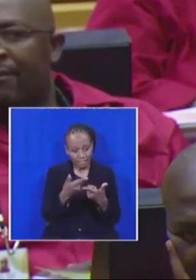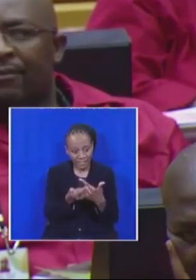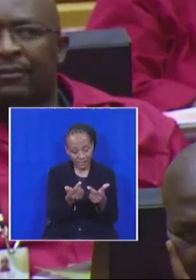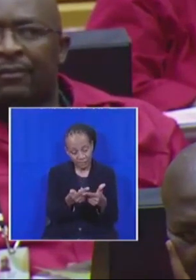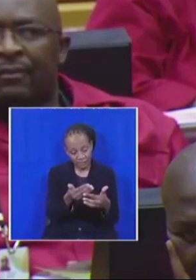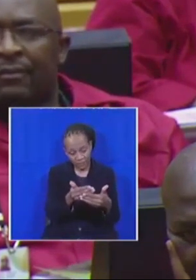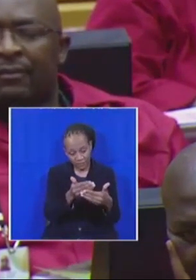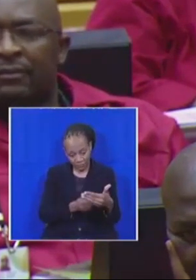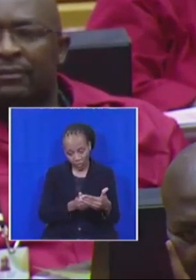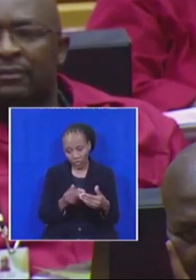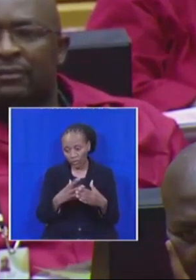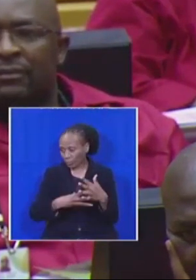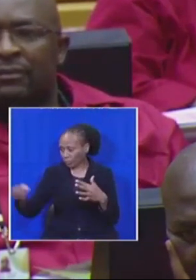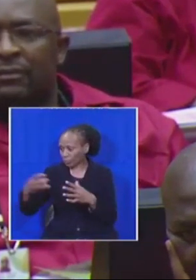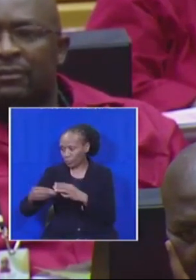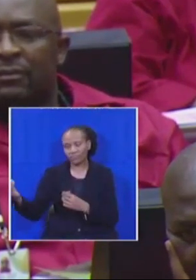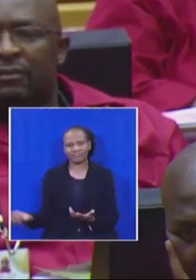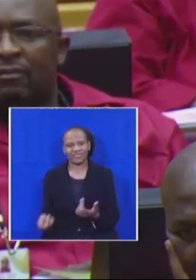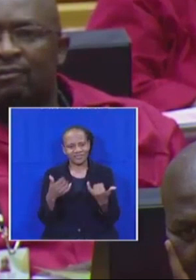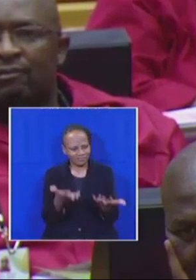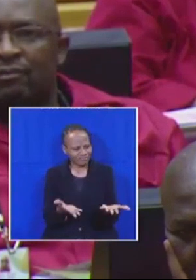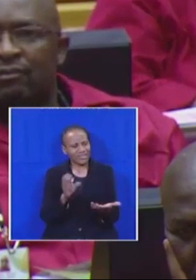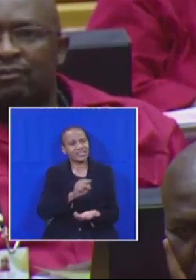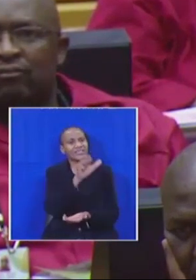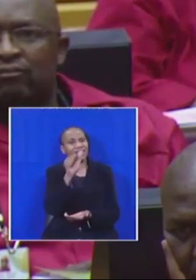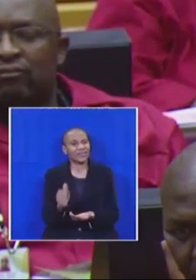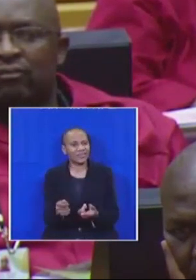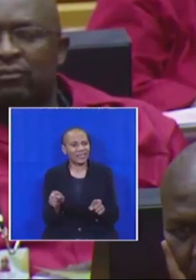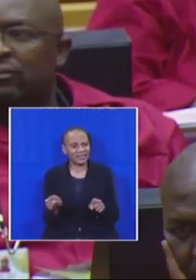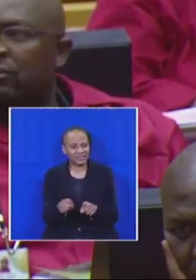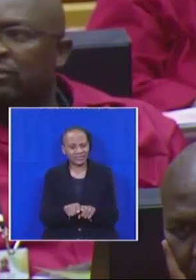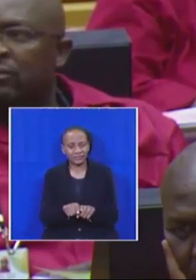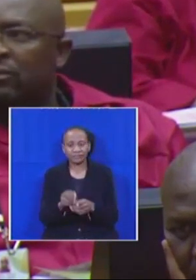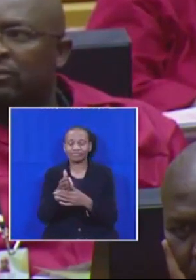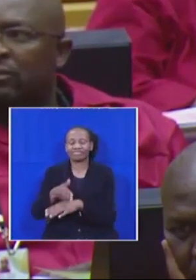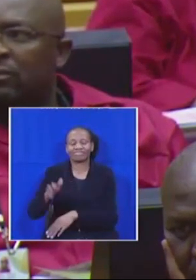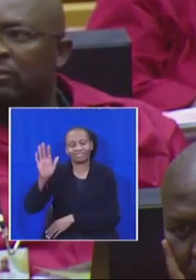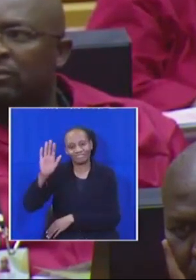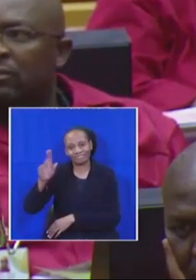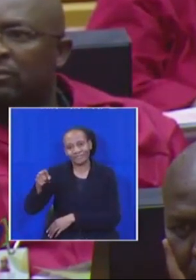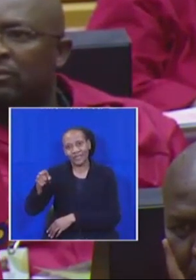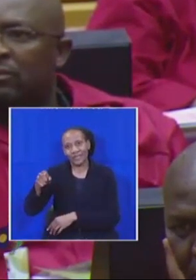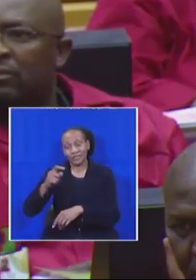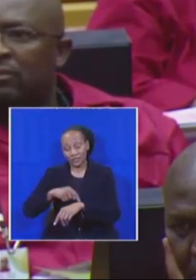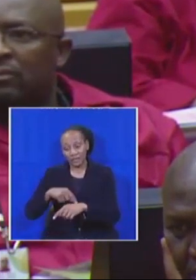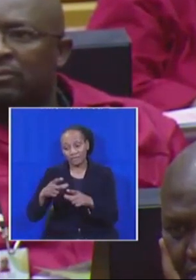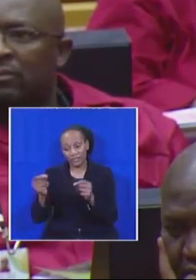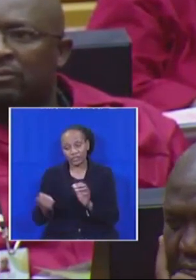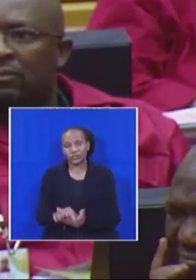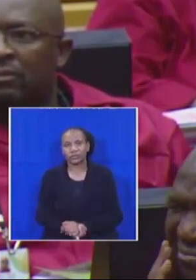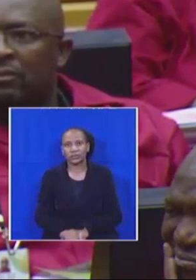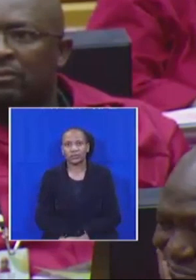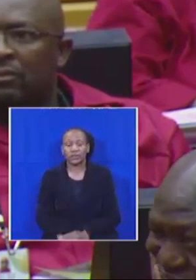too. We can't allow Mzansi Africa to become banana republic 1.5 over a minutes plate over. of the Thank you curry. very much.